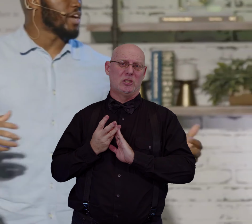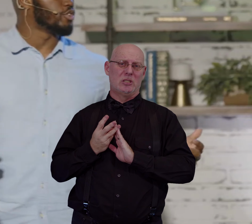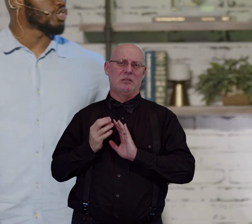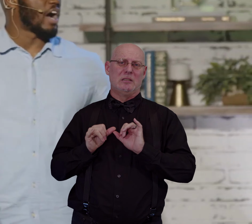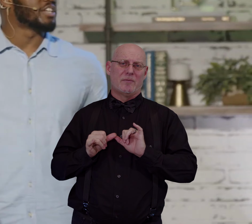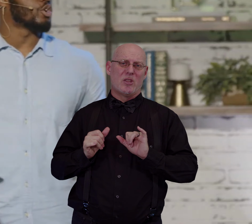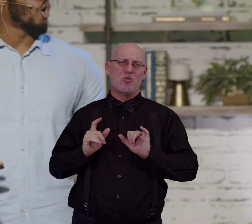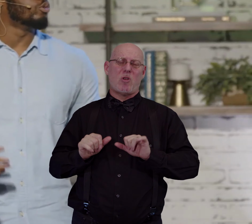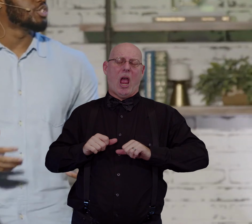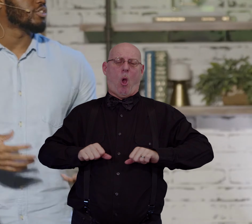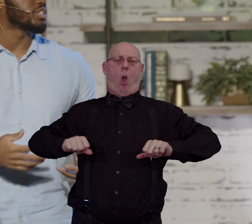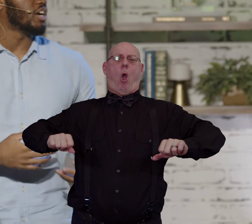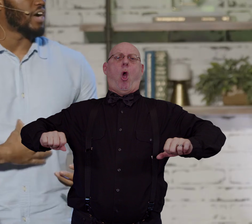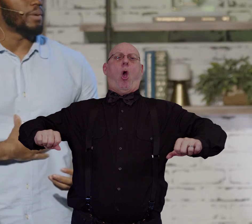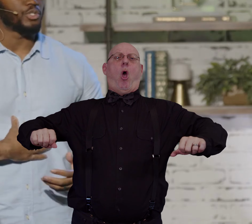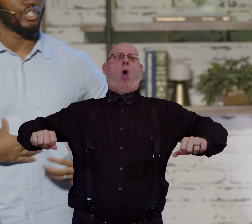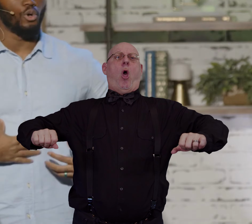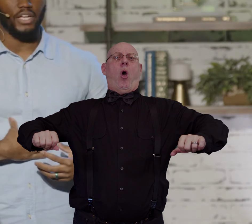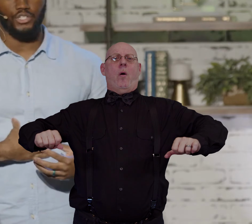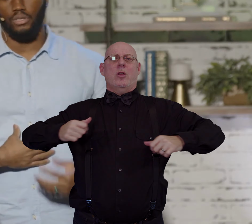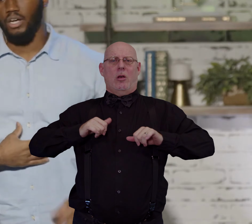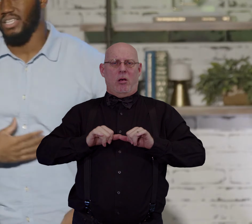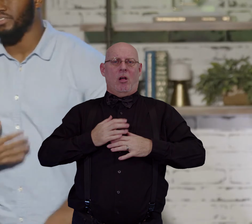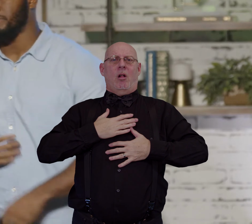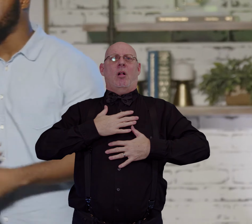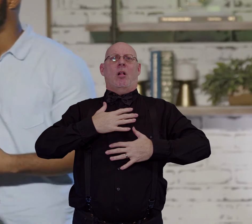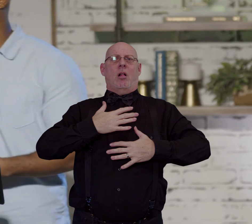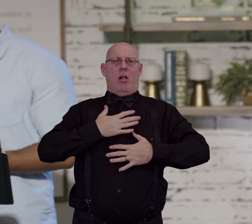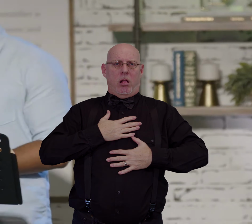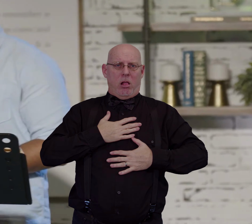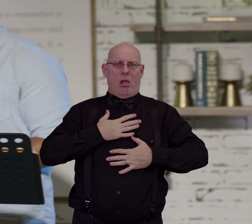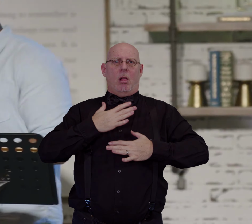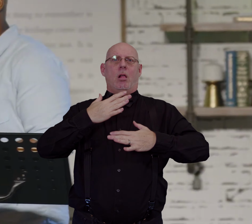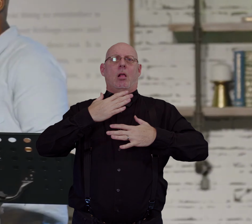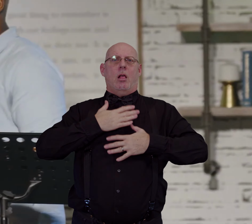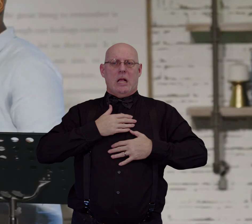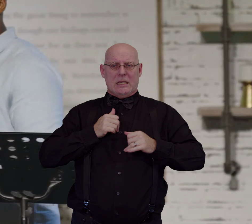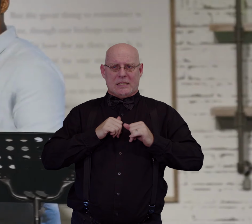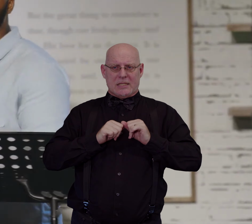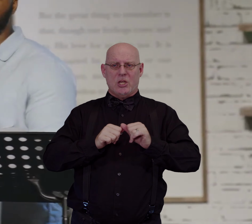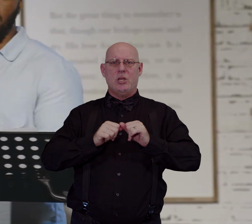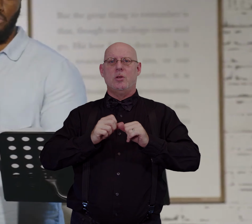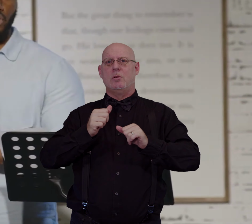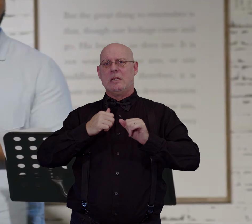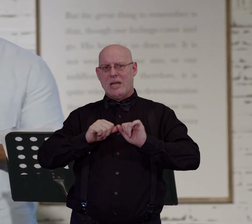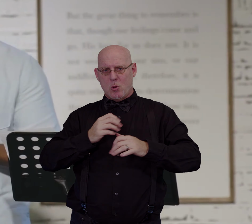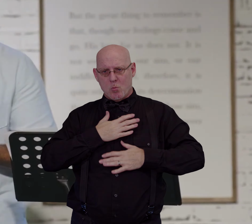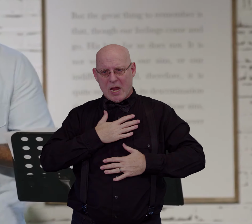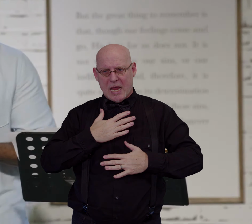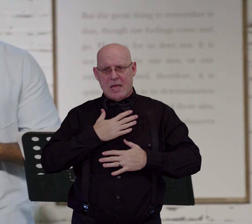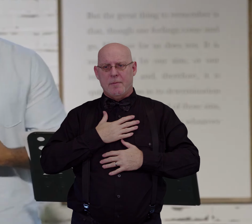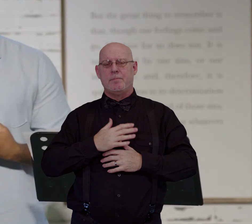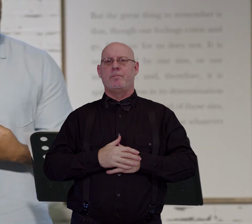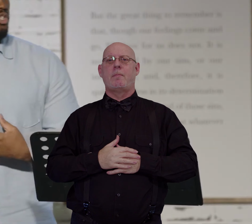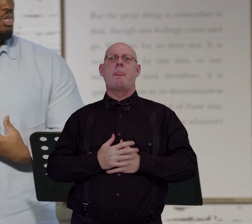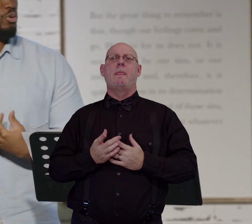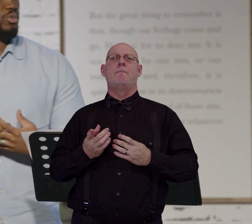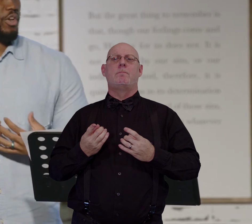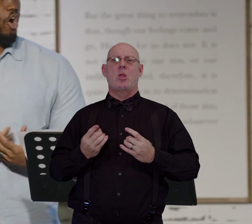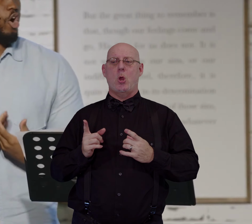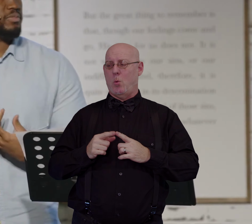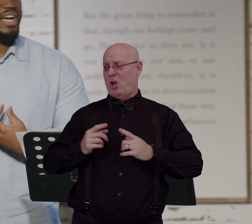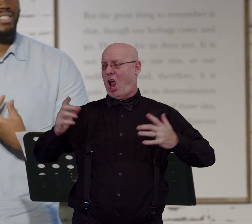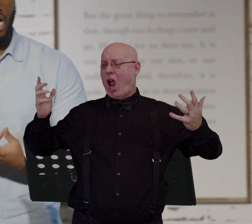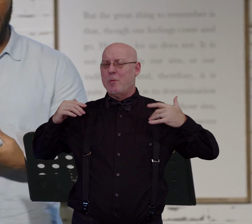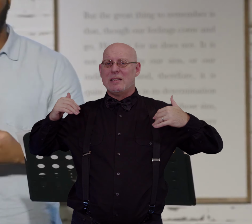held up there and you're trying to hold yourself up so that your lungs have the ability to expand so that you can breathe. And what you would do is